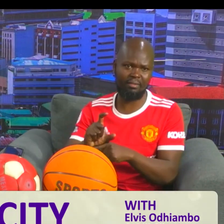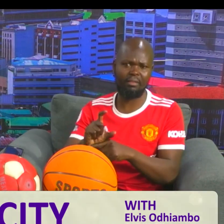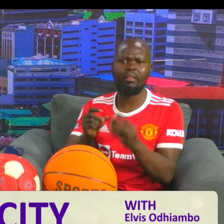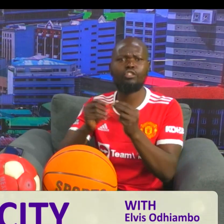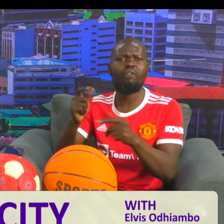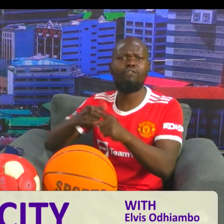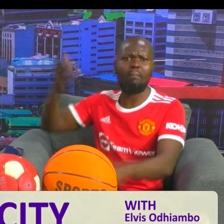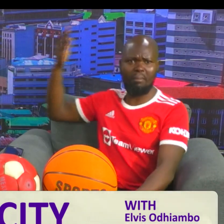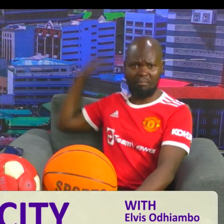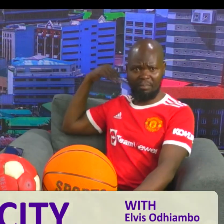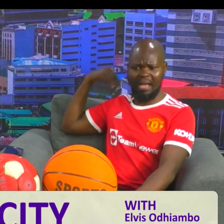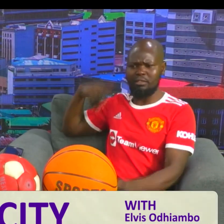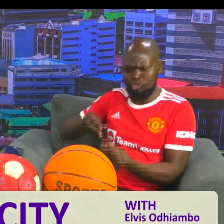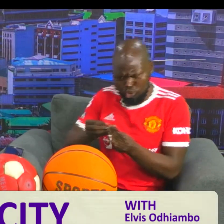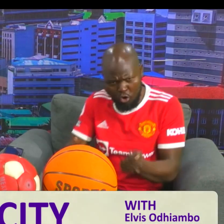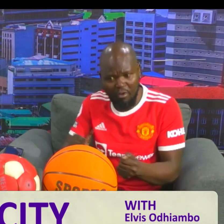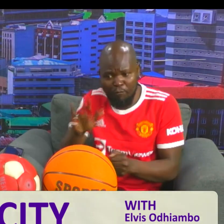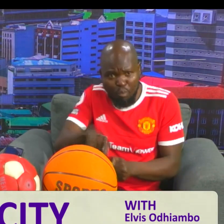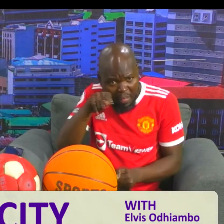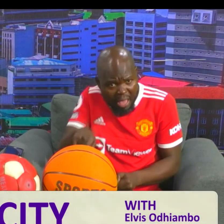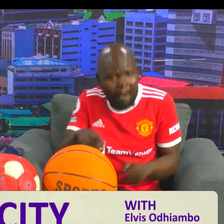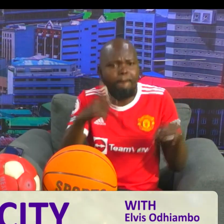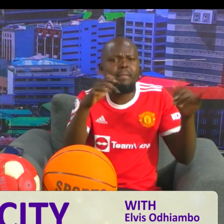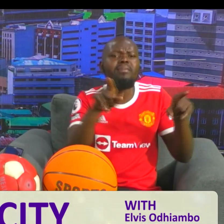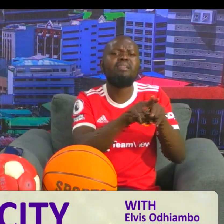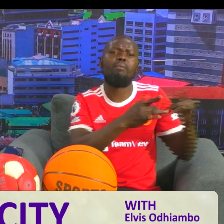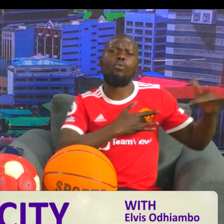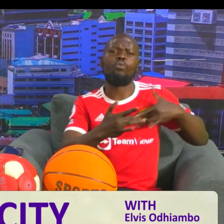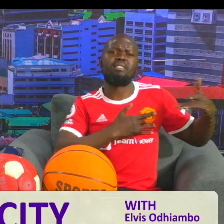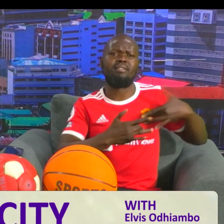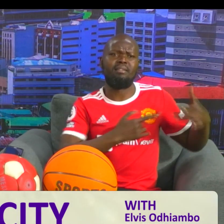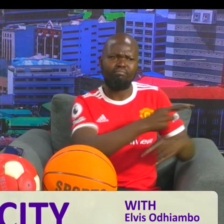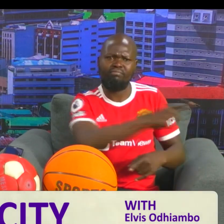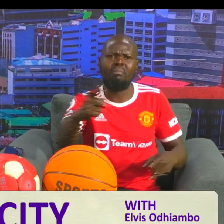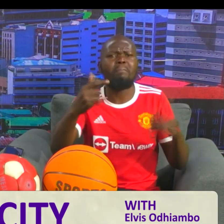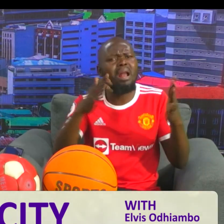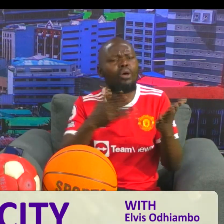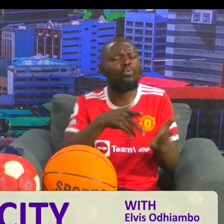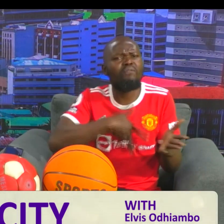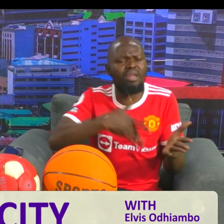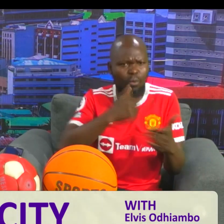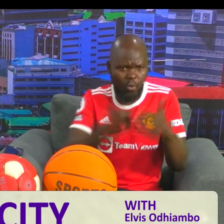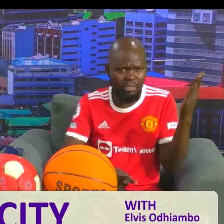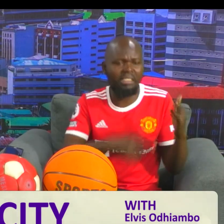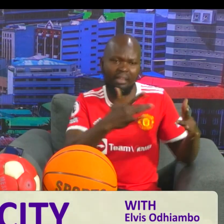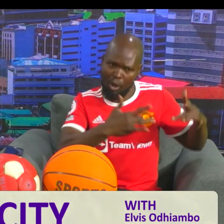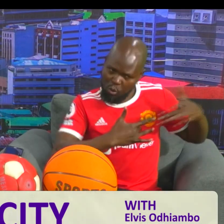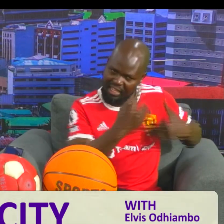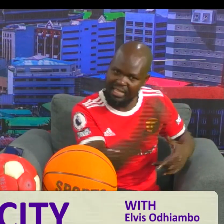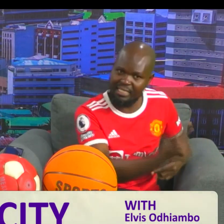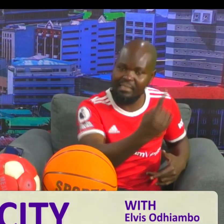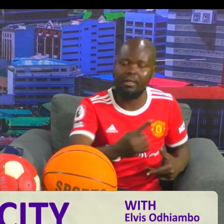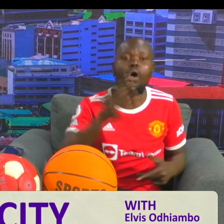that there has to also be a penalty for these leaders. For the last time when they were banned out of FIFA banned them